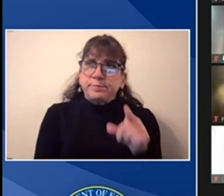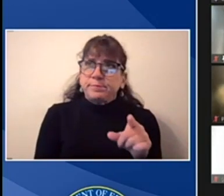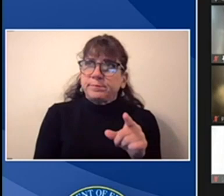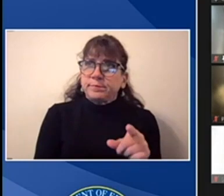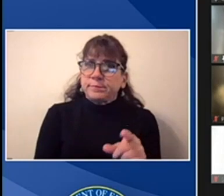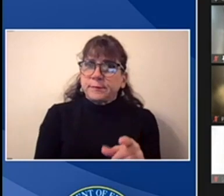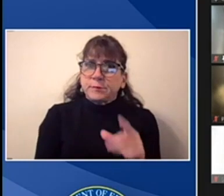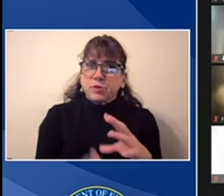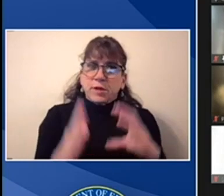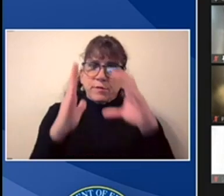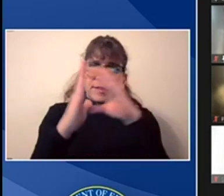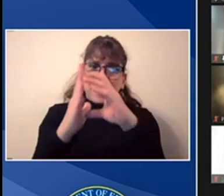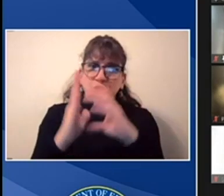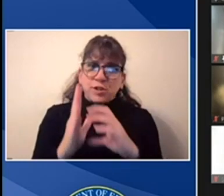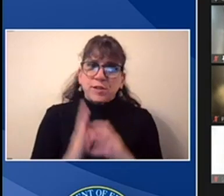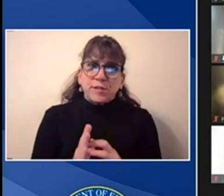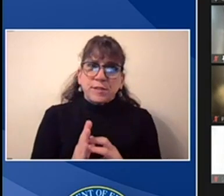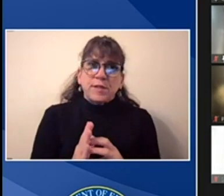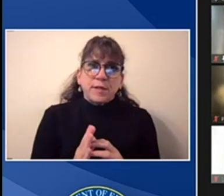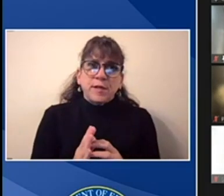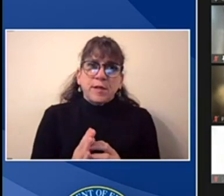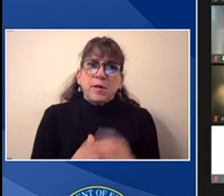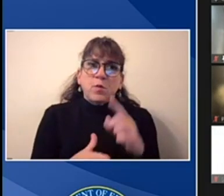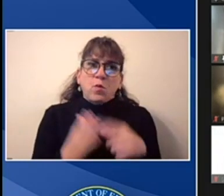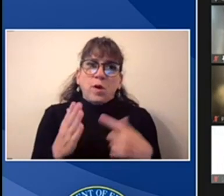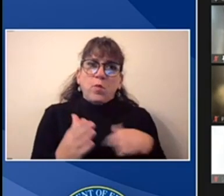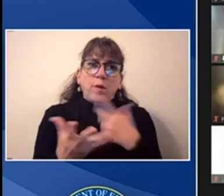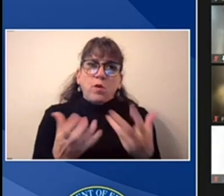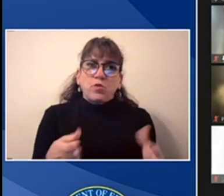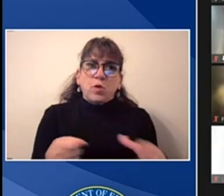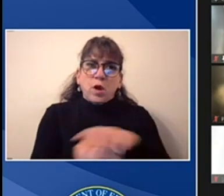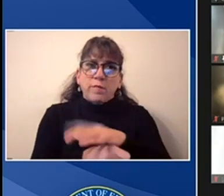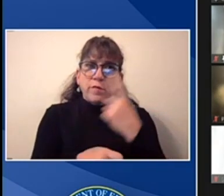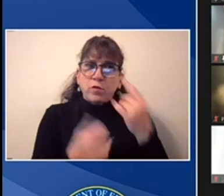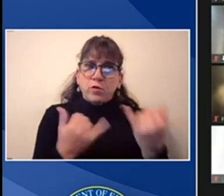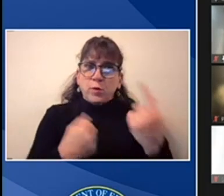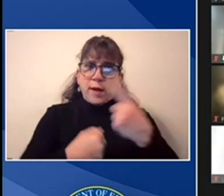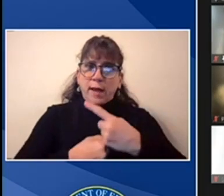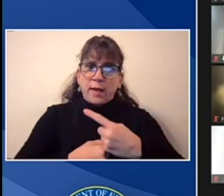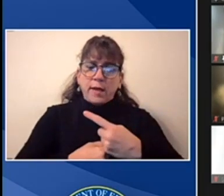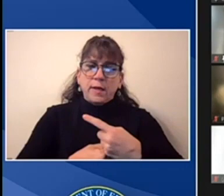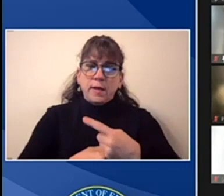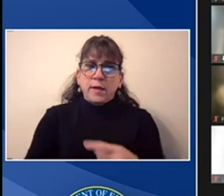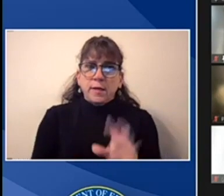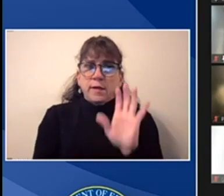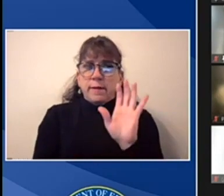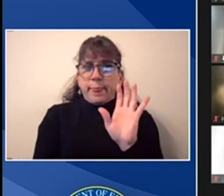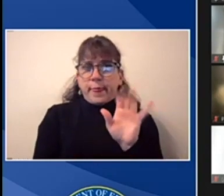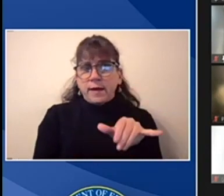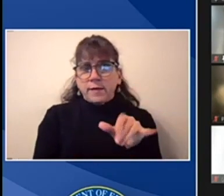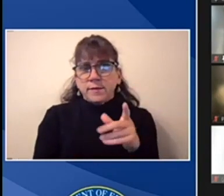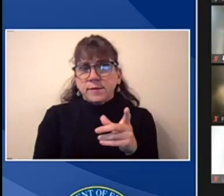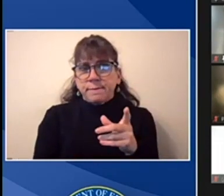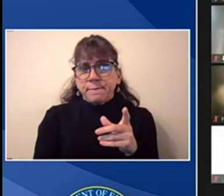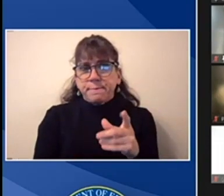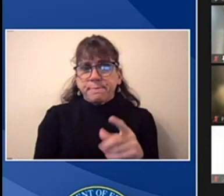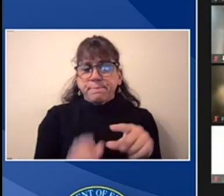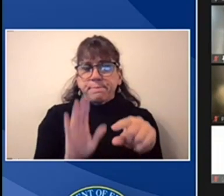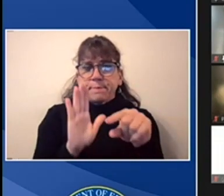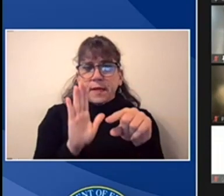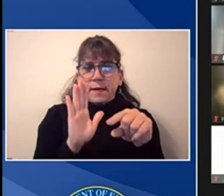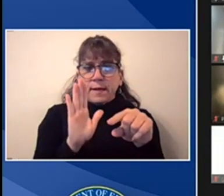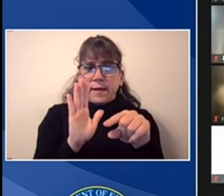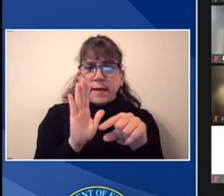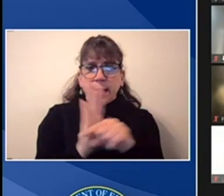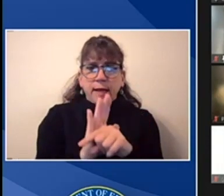this off into the provisions for which we want to cover for today, and that is the negative